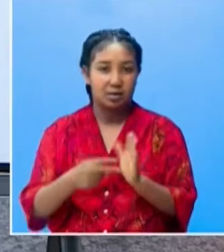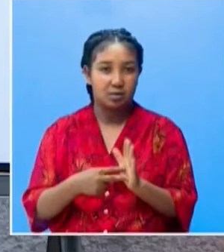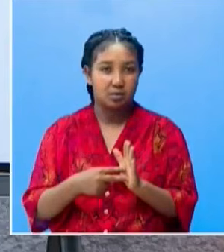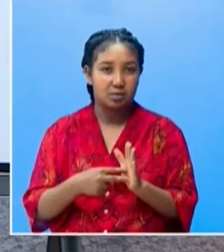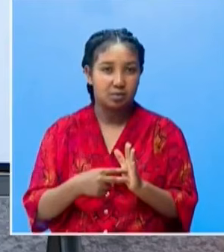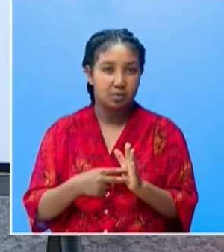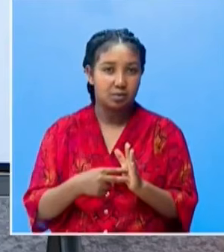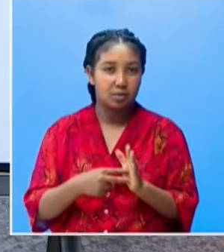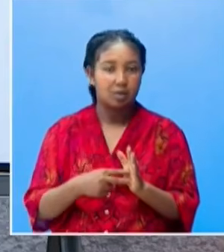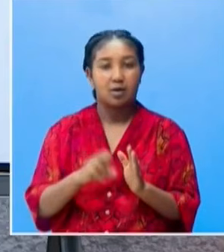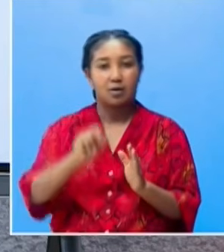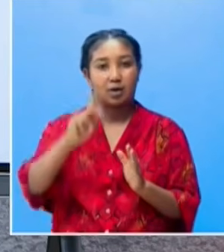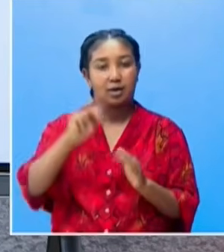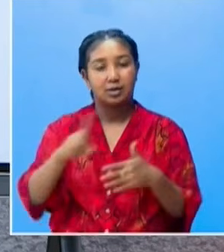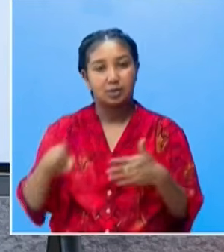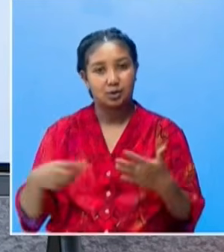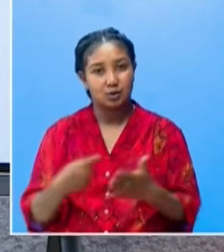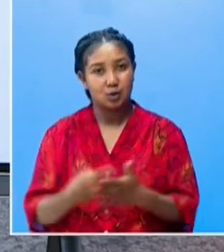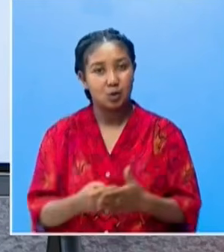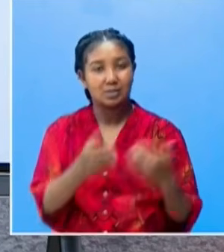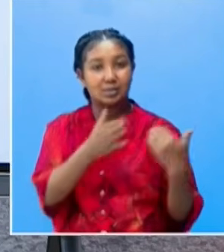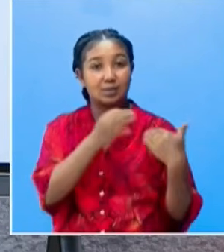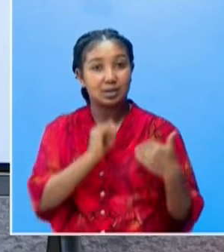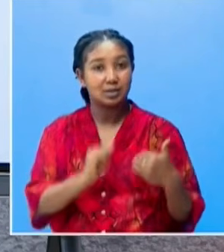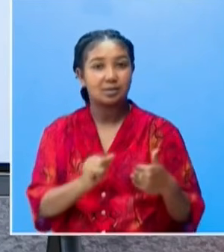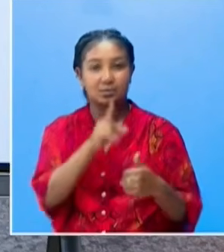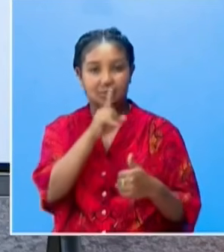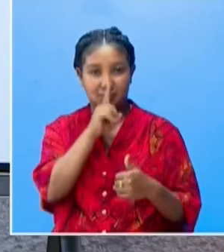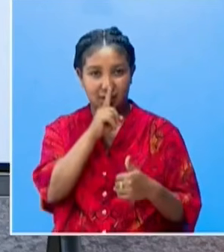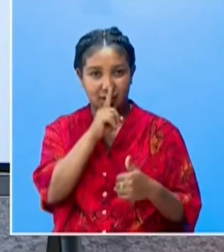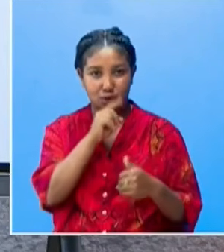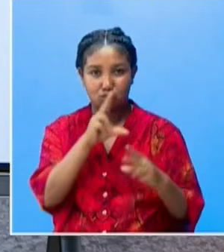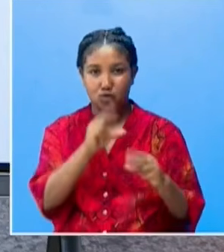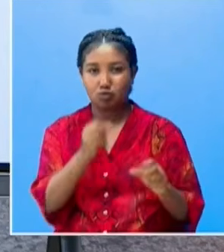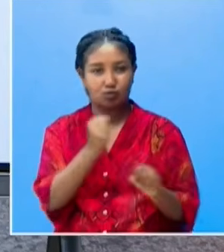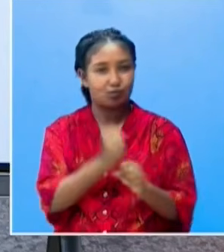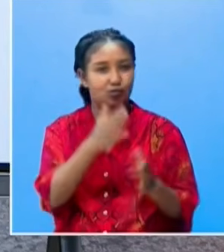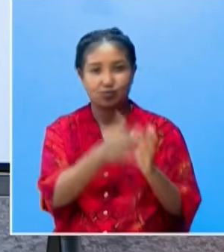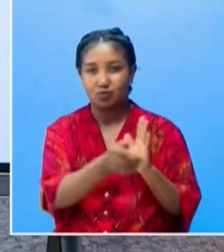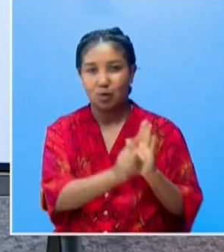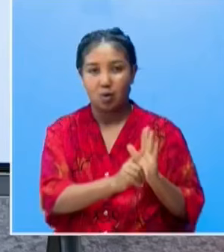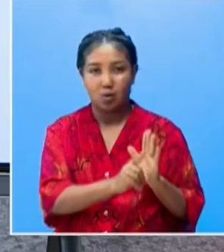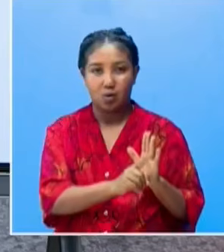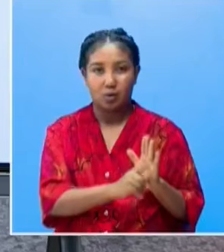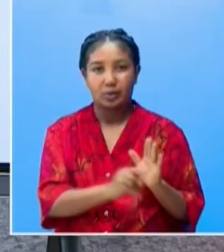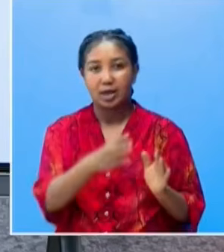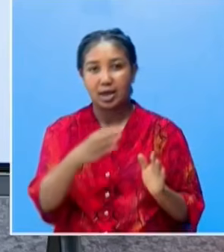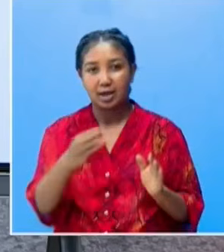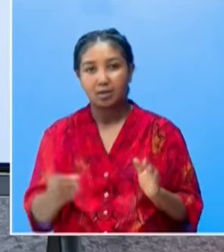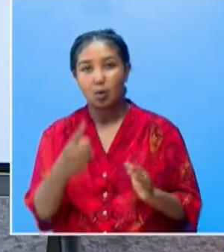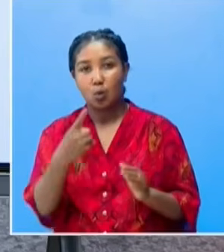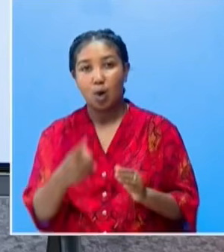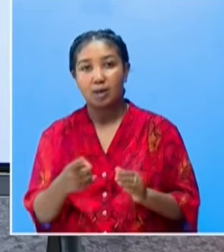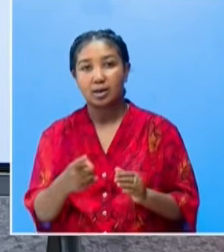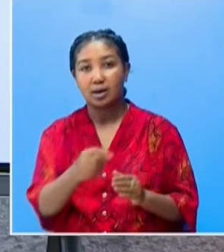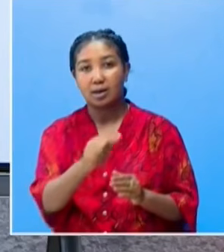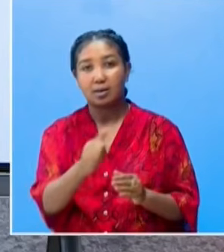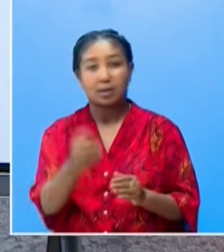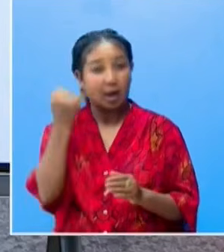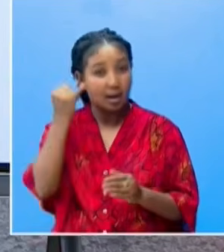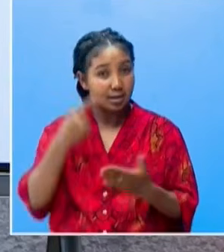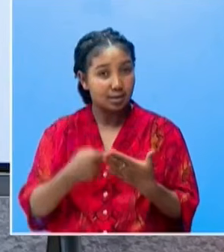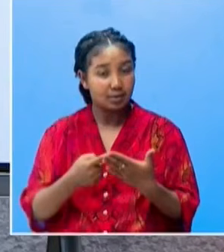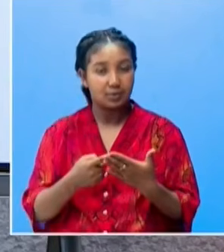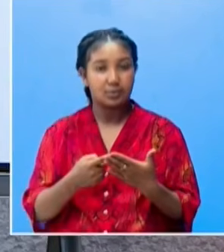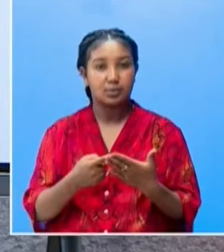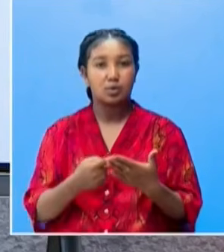yeah? Okay, so our subject is silent, is not the doer of the action. And one other critical point here